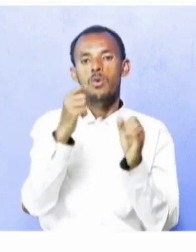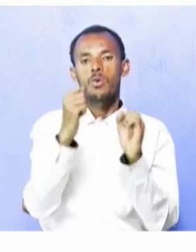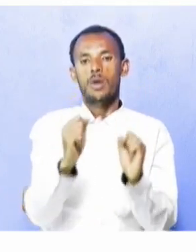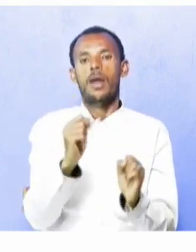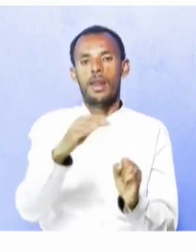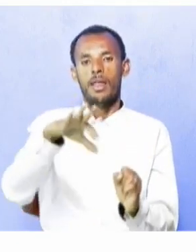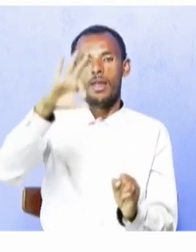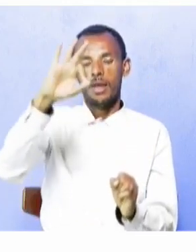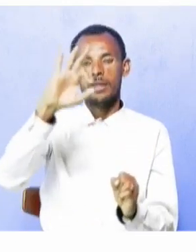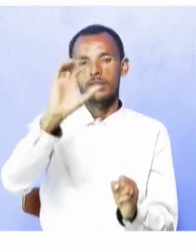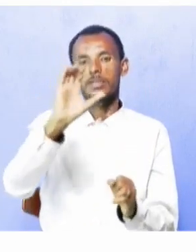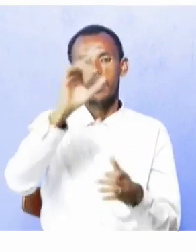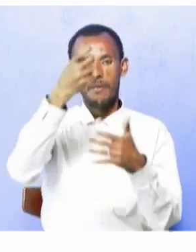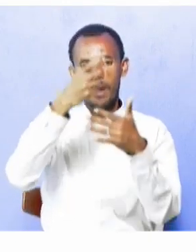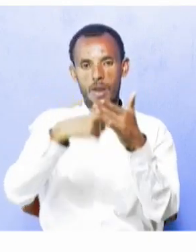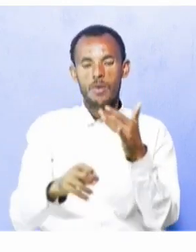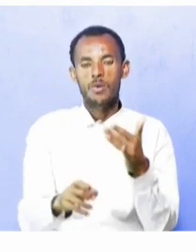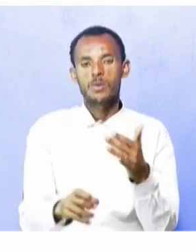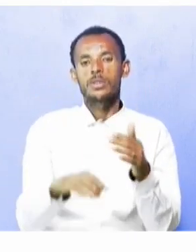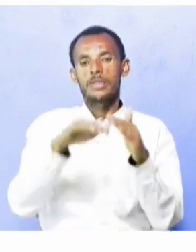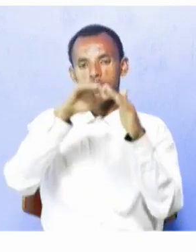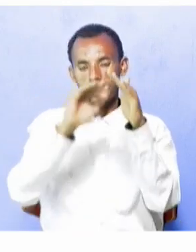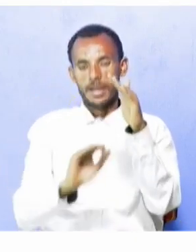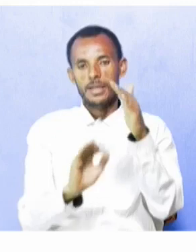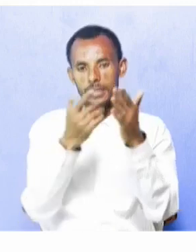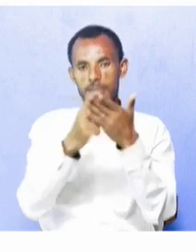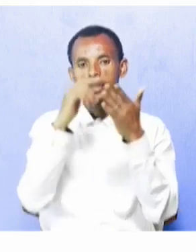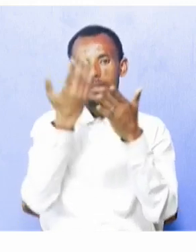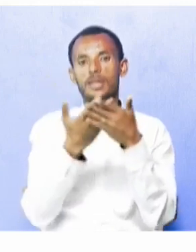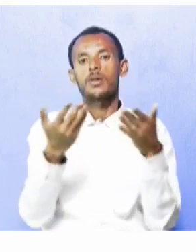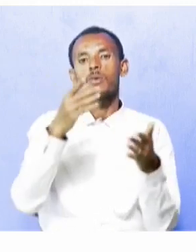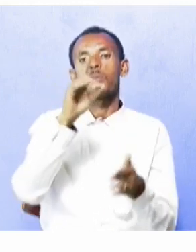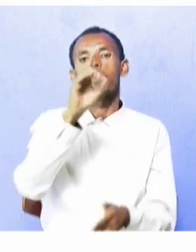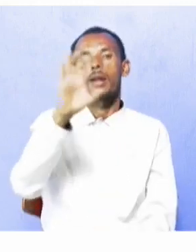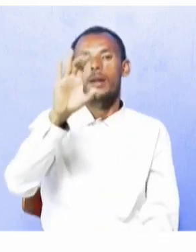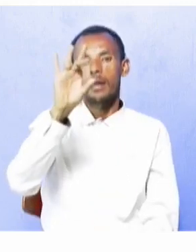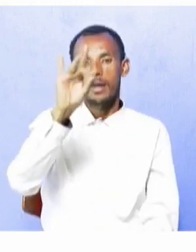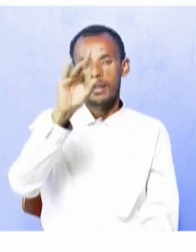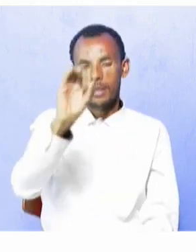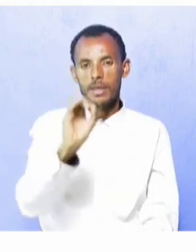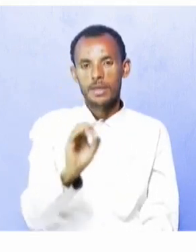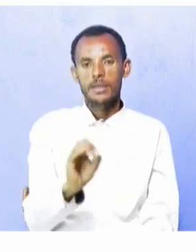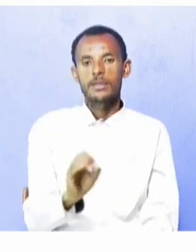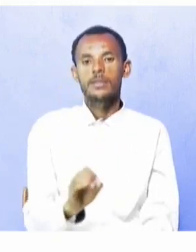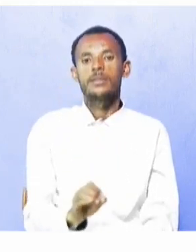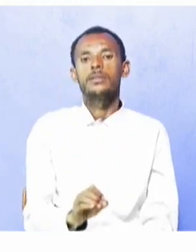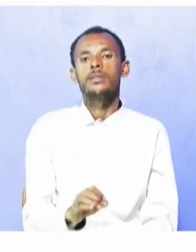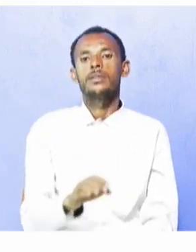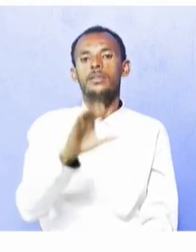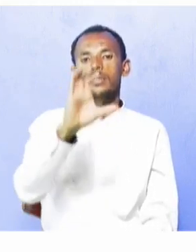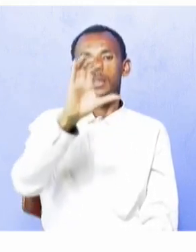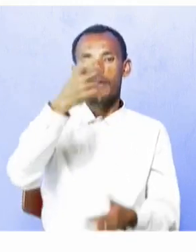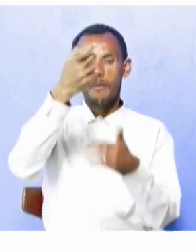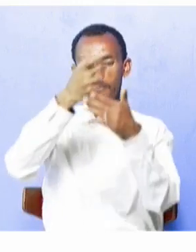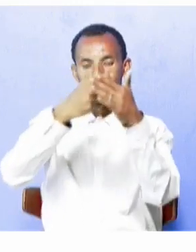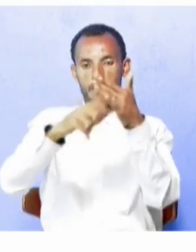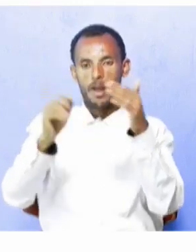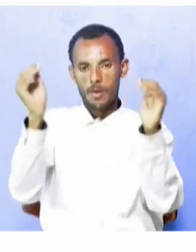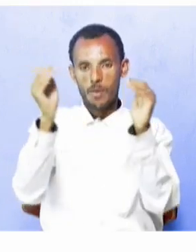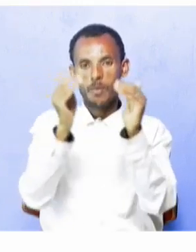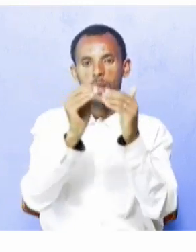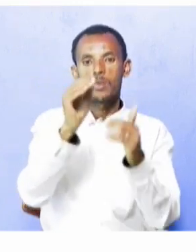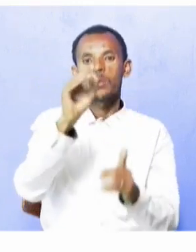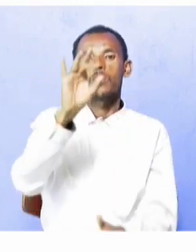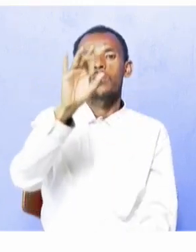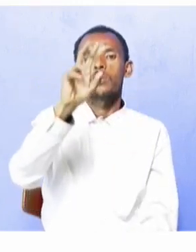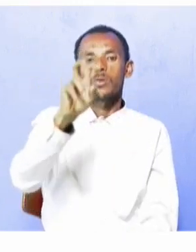C value. Okay, subtract this thing from 180 degree, and C value becomes 20. Okay,